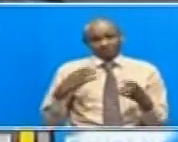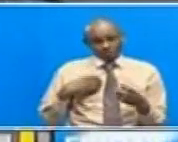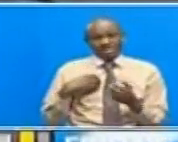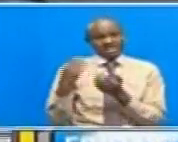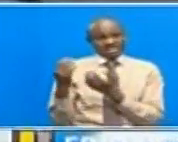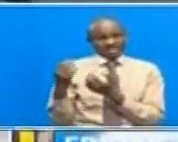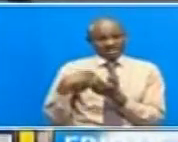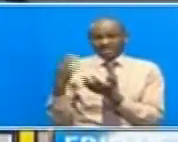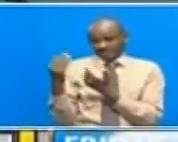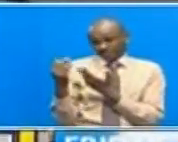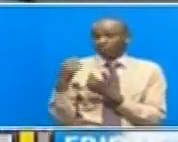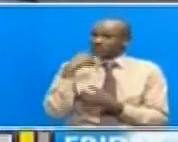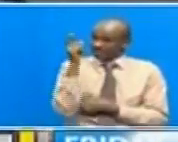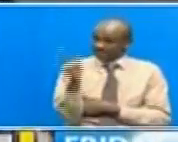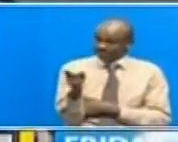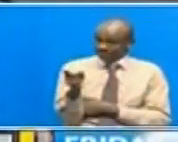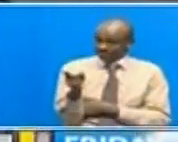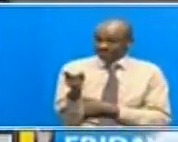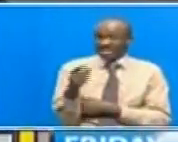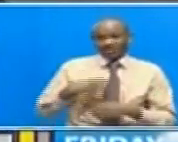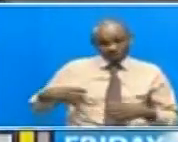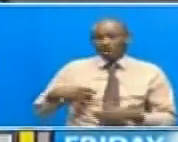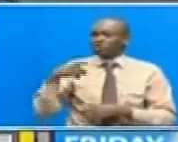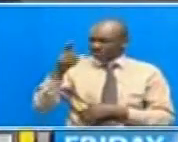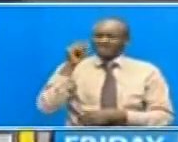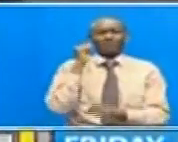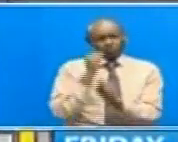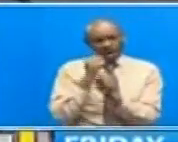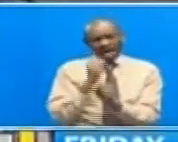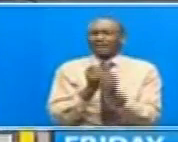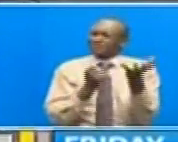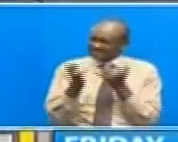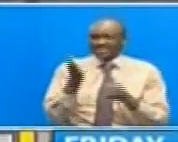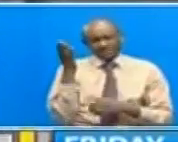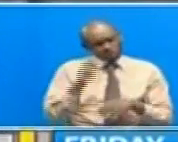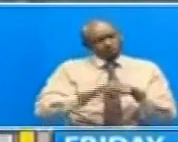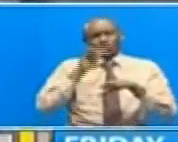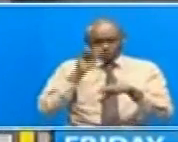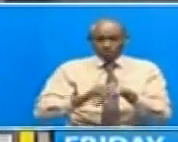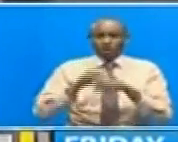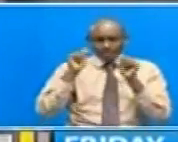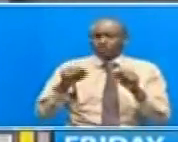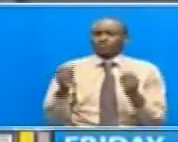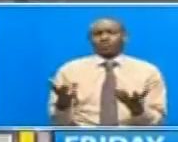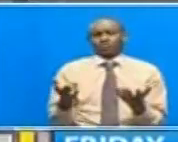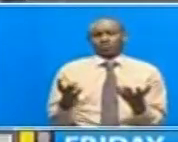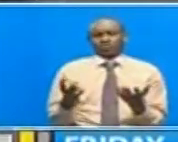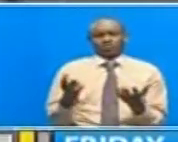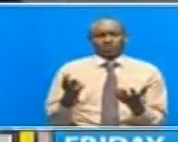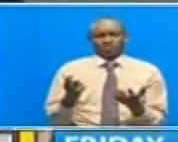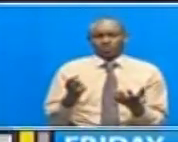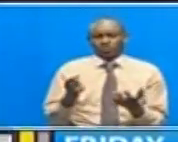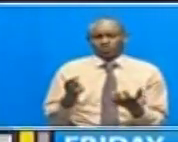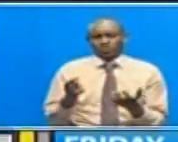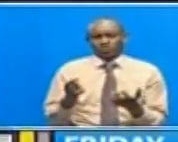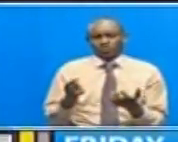Reception wale wakimbizi nasema nyinyi fanyeni biashara mzuri ndio bwana ndio mama ndio